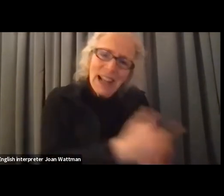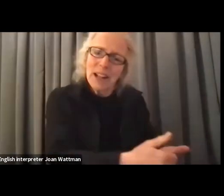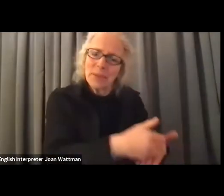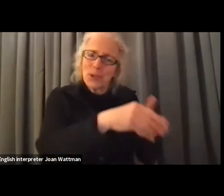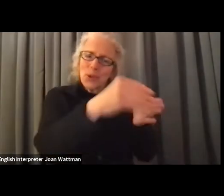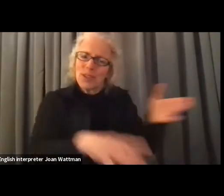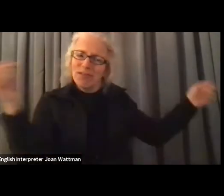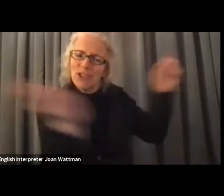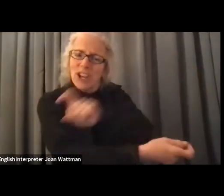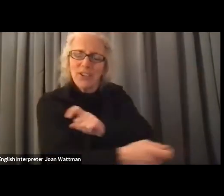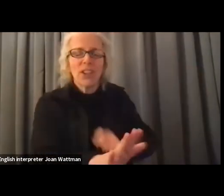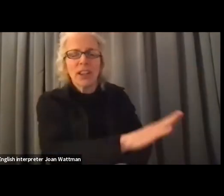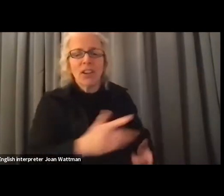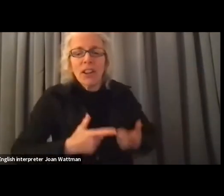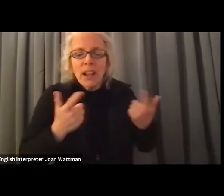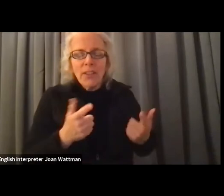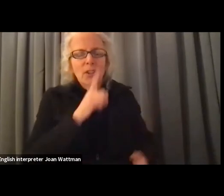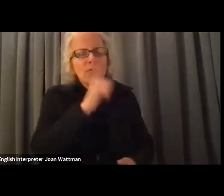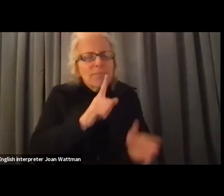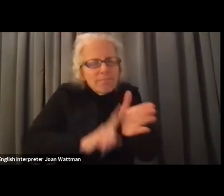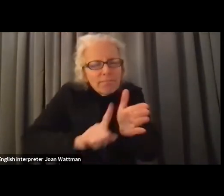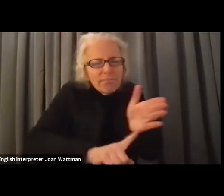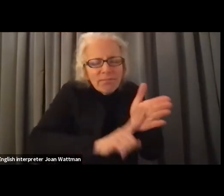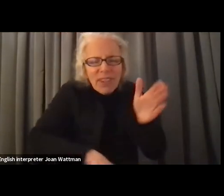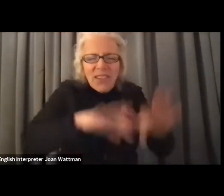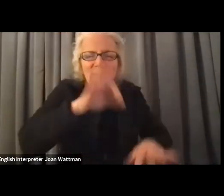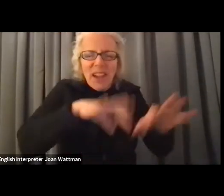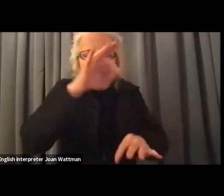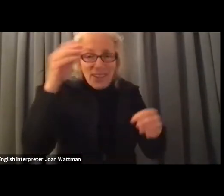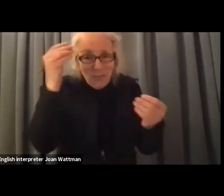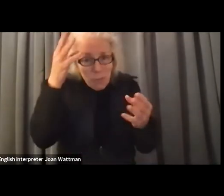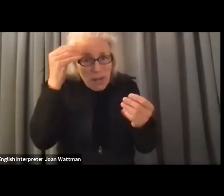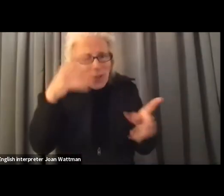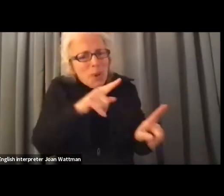infuse scholarship with activism, and to pursue justice.